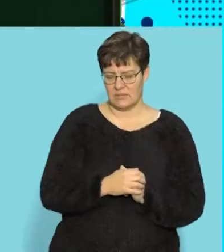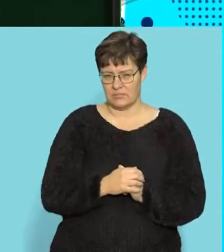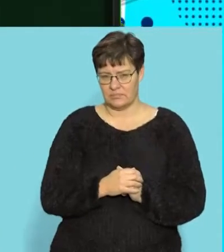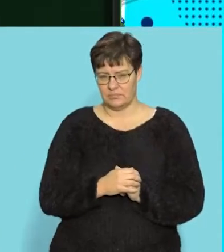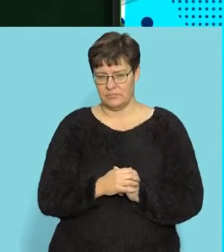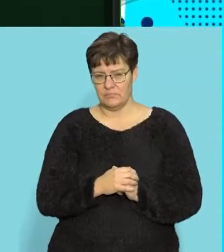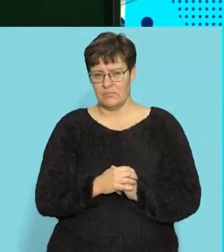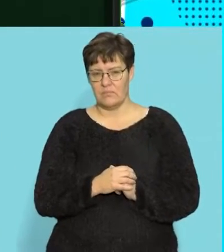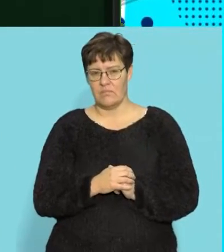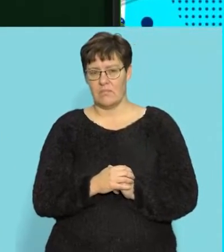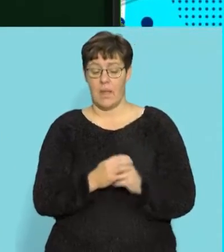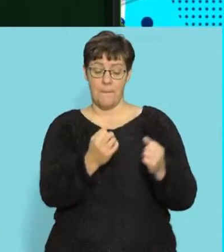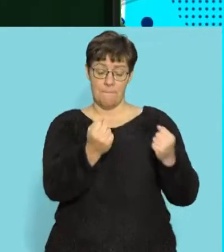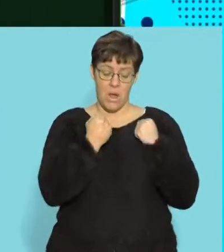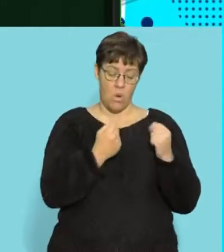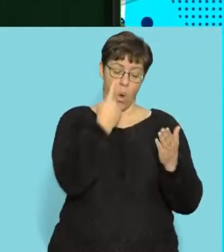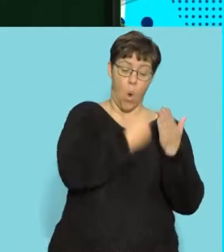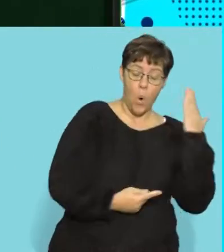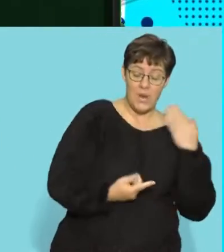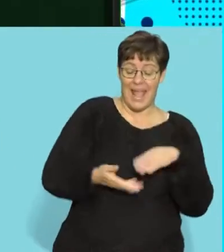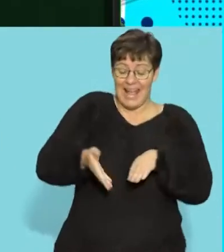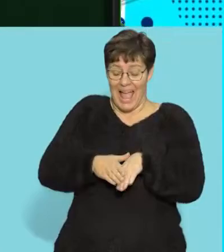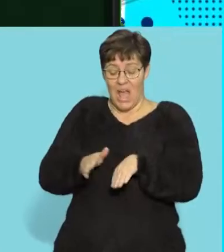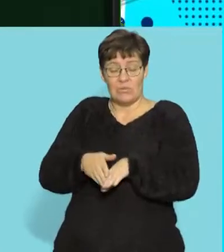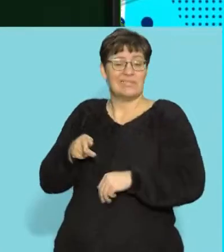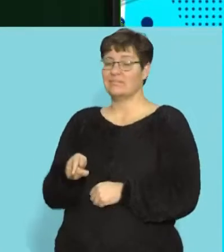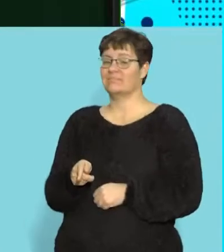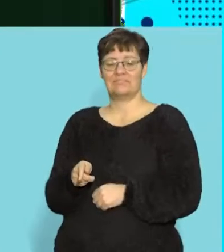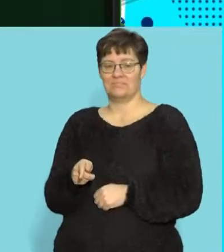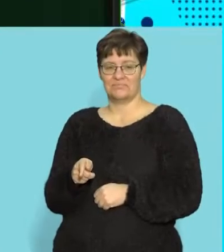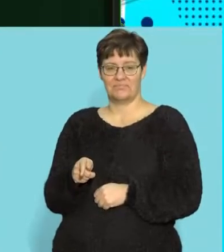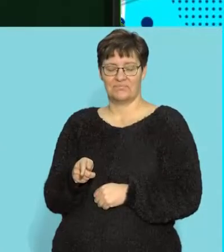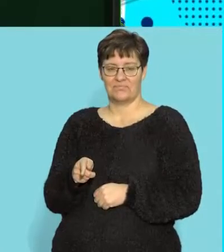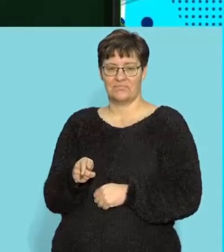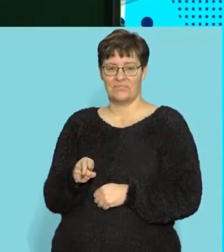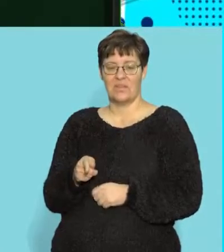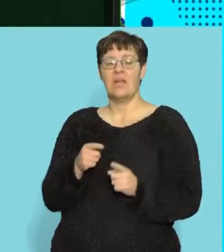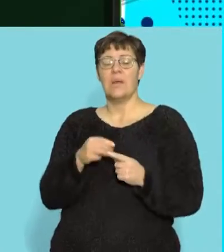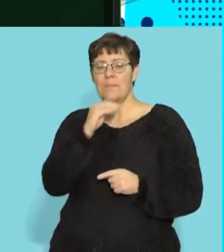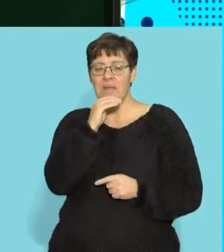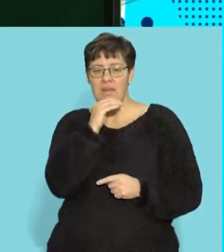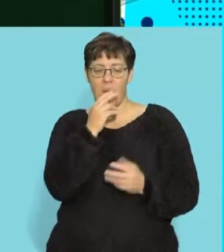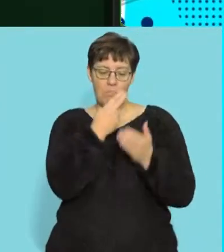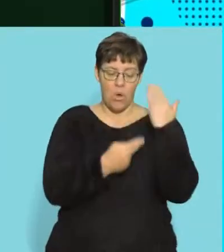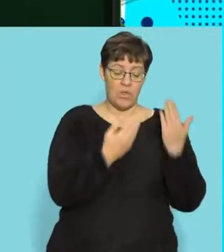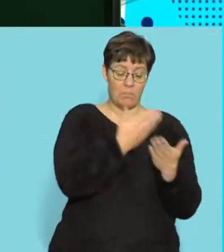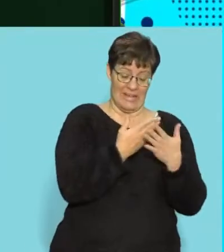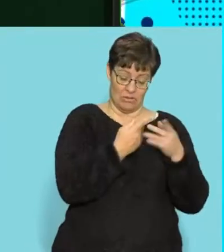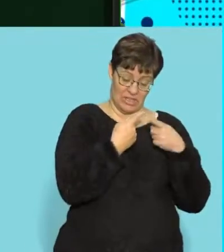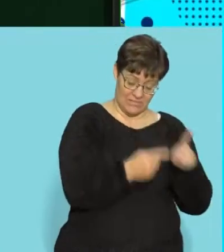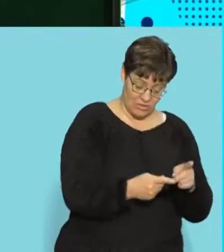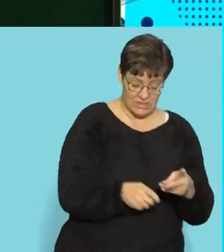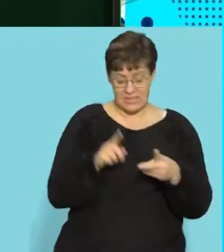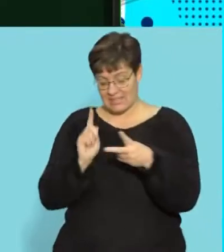that, remember, power is not just about current, okay? And power is a combination of both